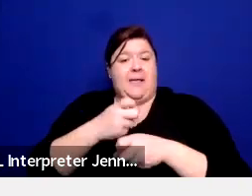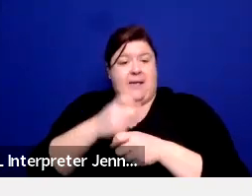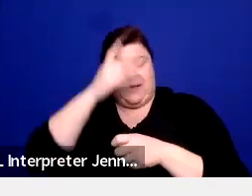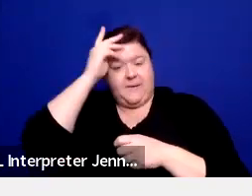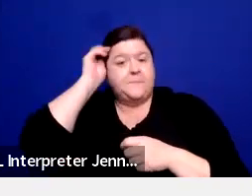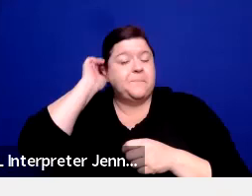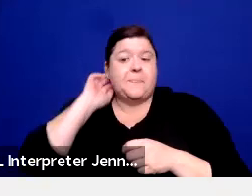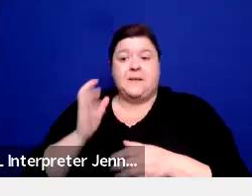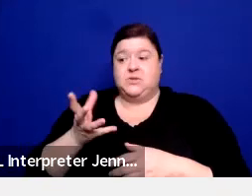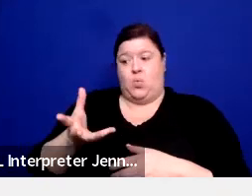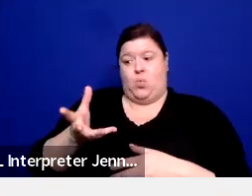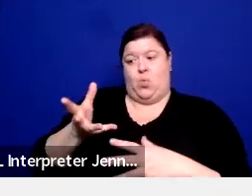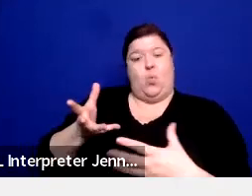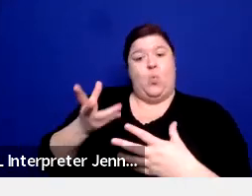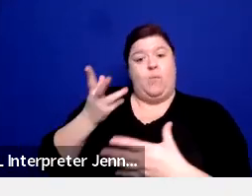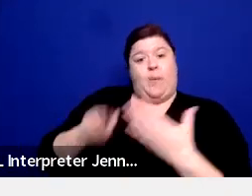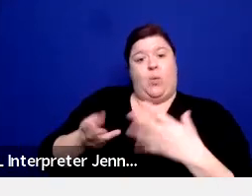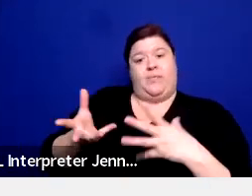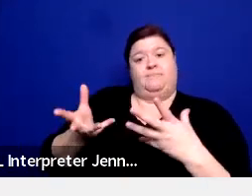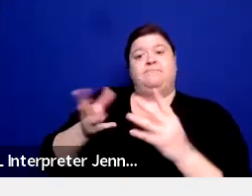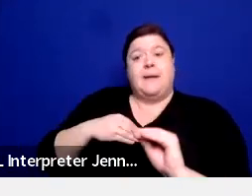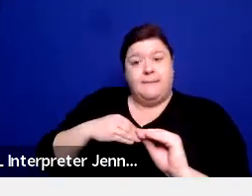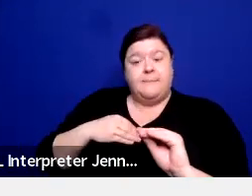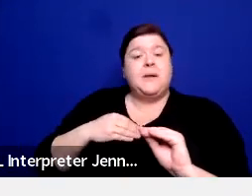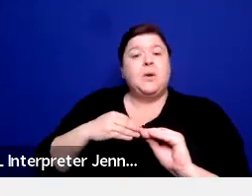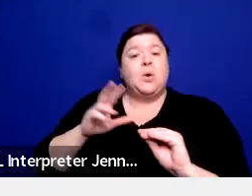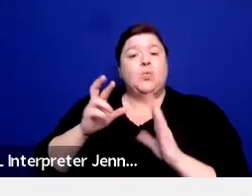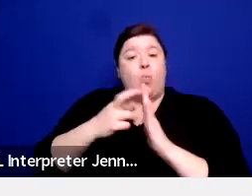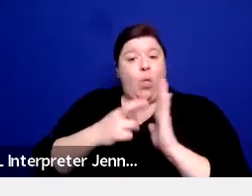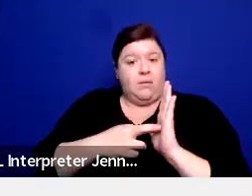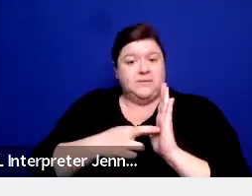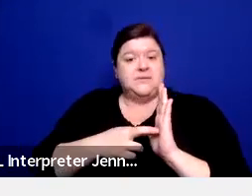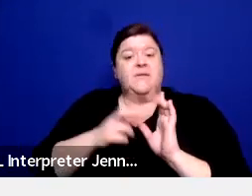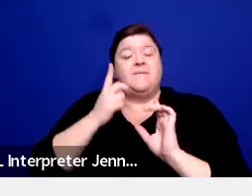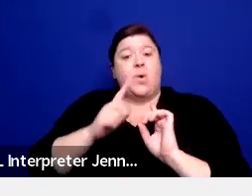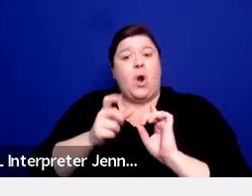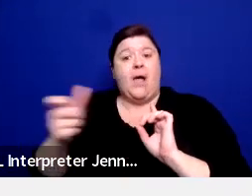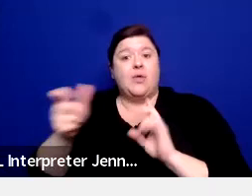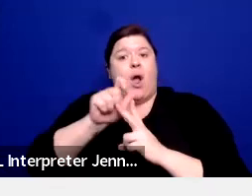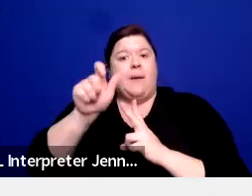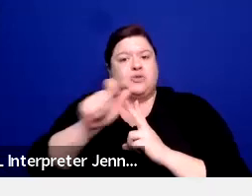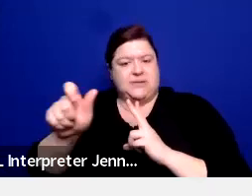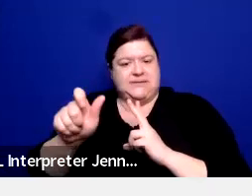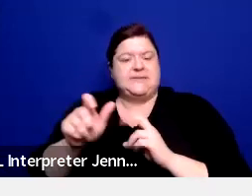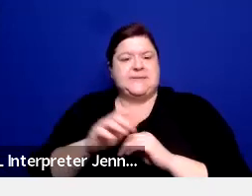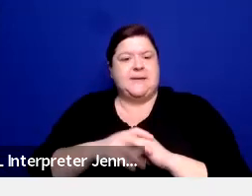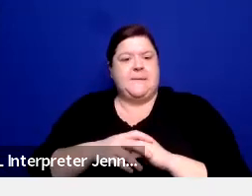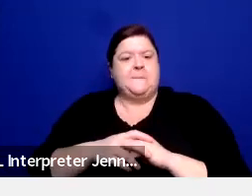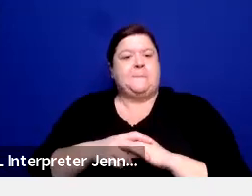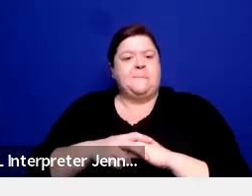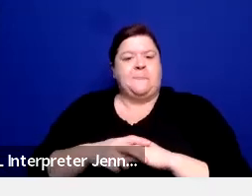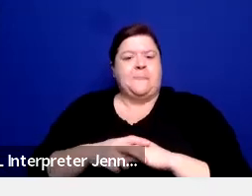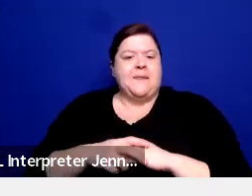adopted rules that allow alternatives to the sprinkler system. DCBS, the Department of Consumer and